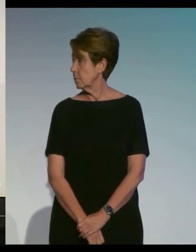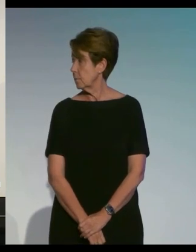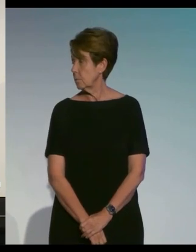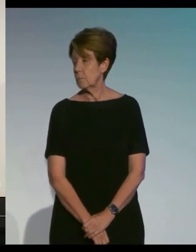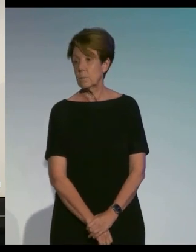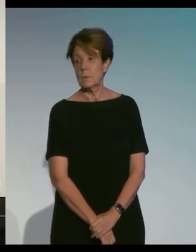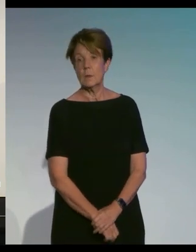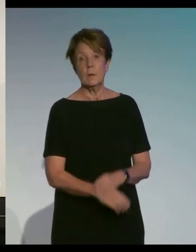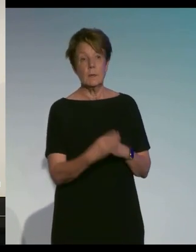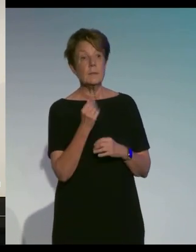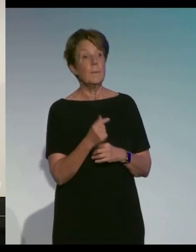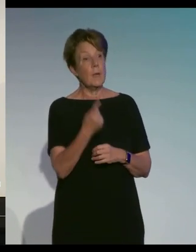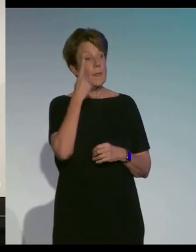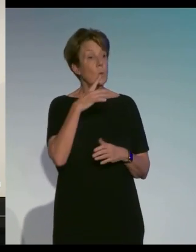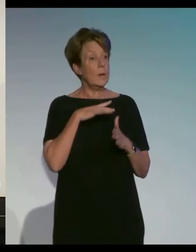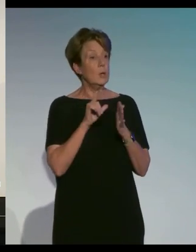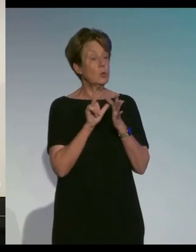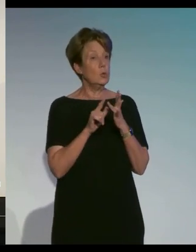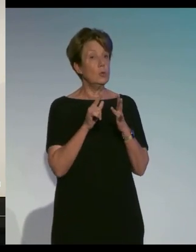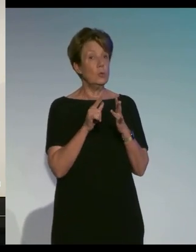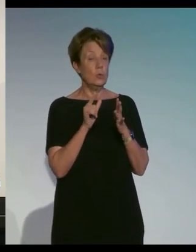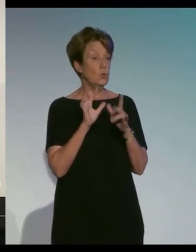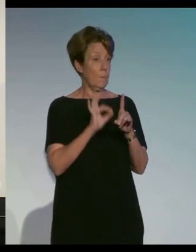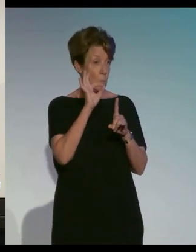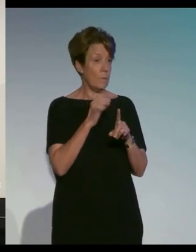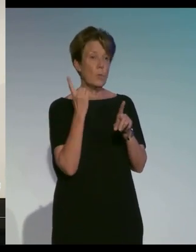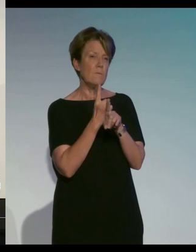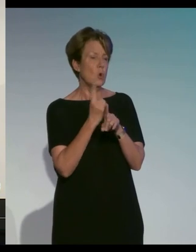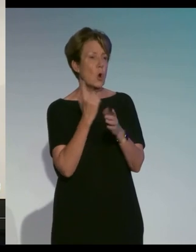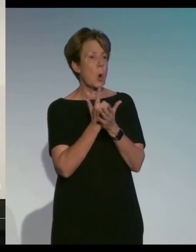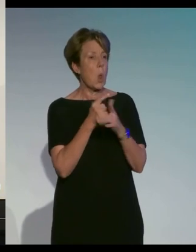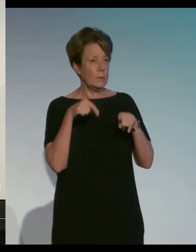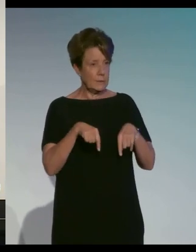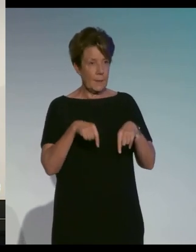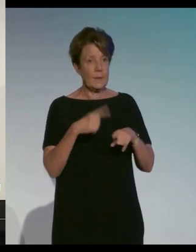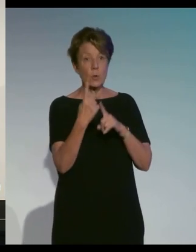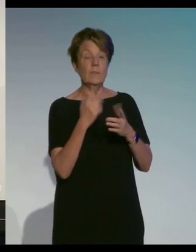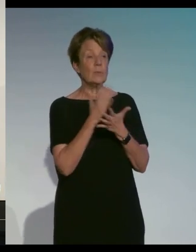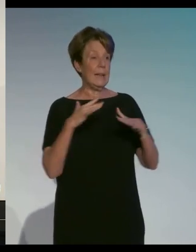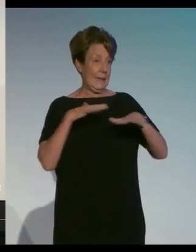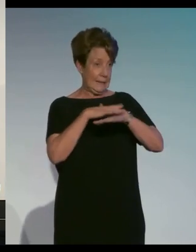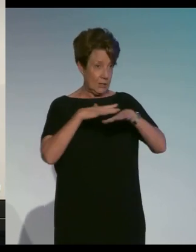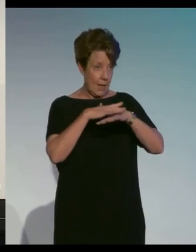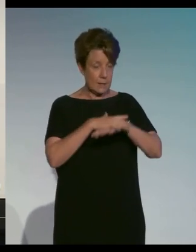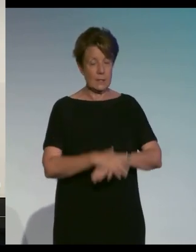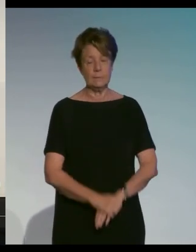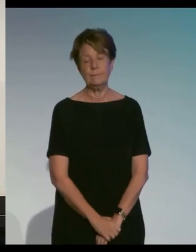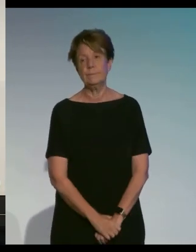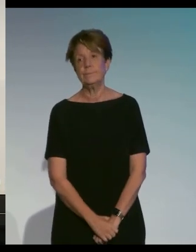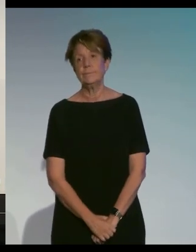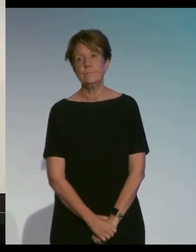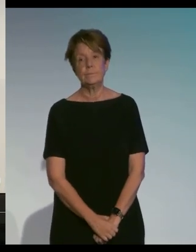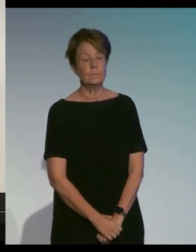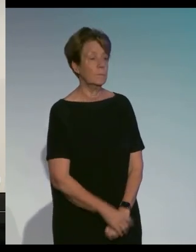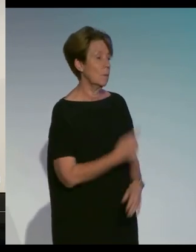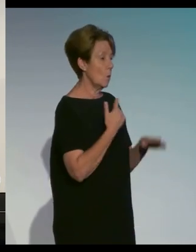One of the things that I think we do need to get better at, and we've talked a lot about it at this conference, is intersectionality. And one of the pieces of work